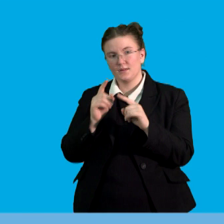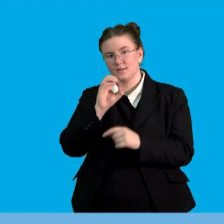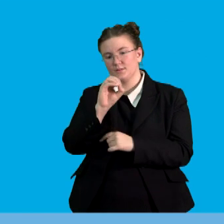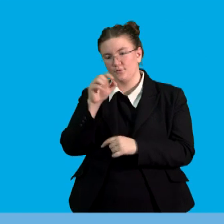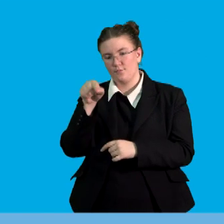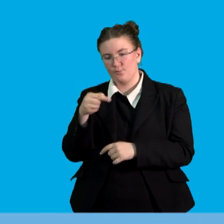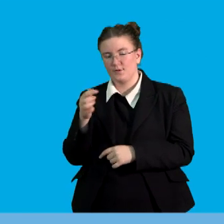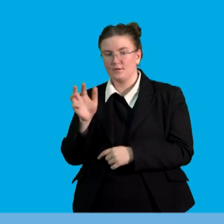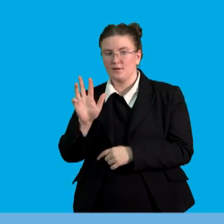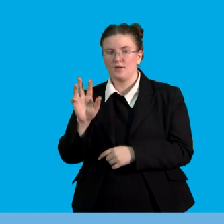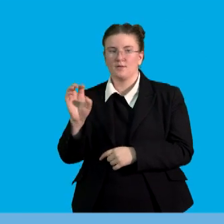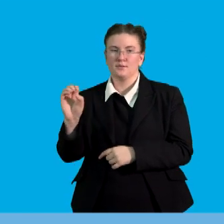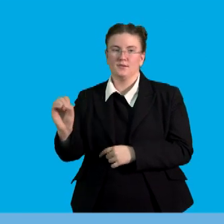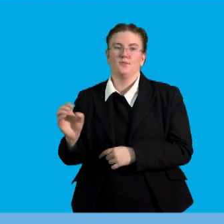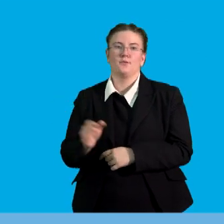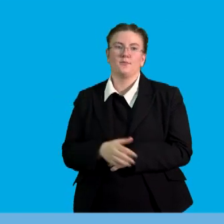get an answer of